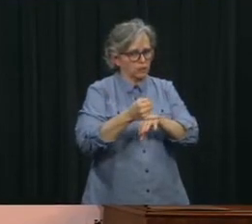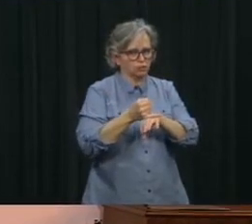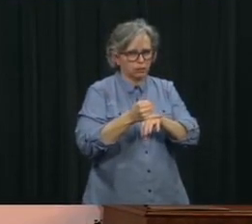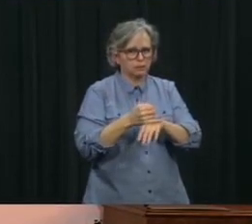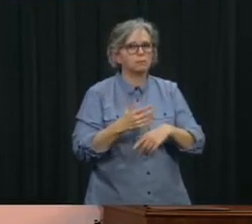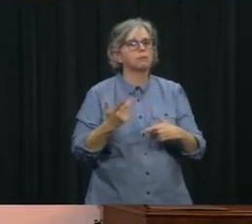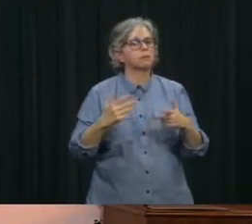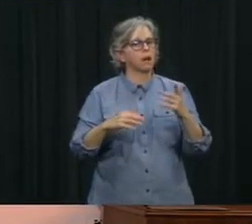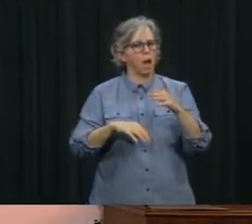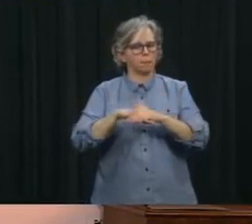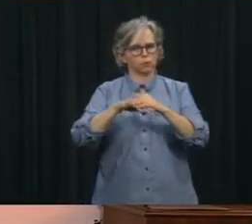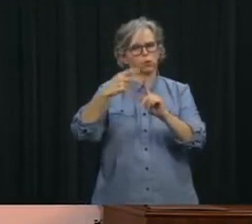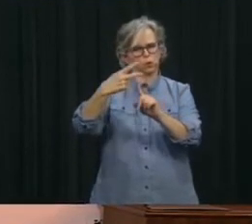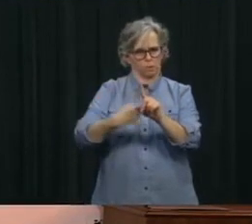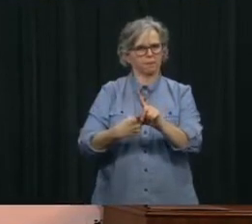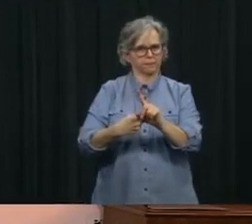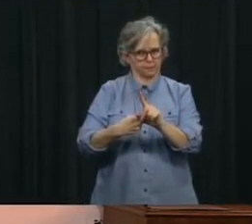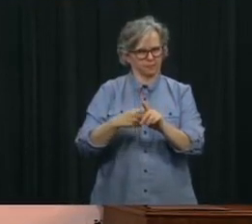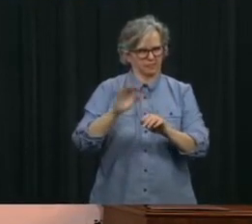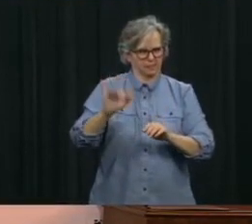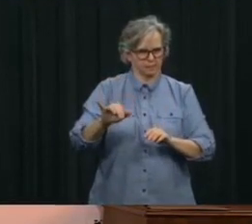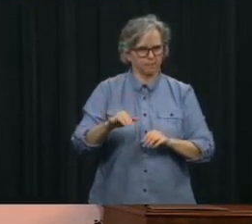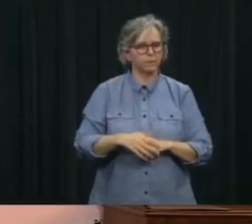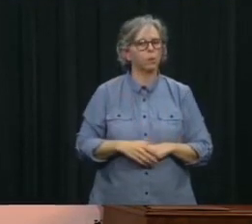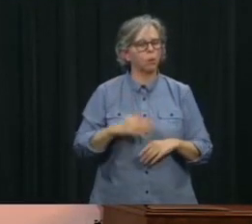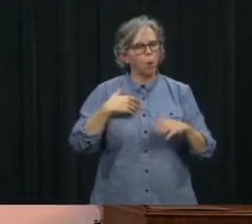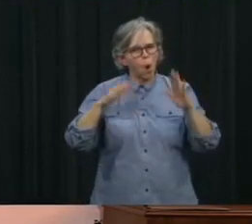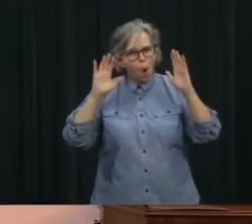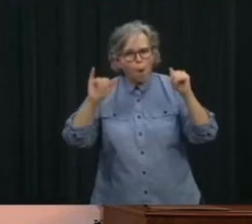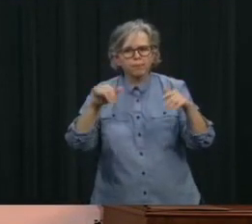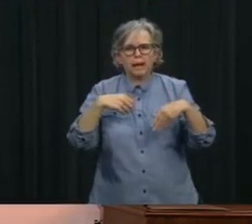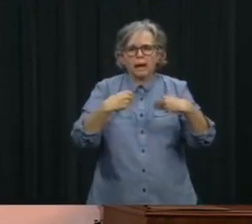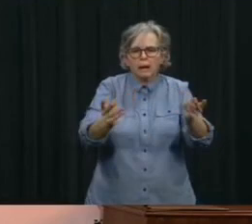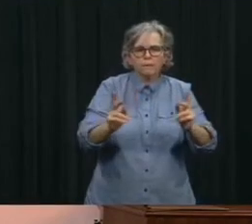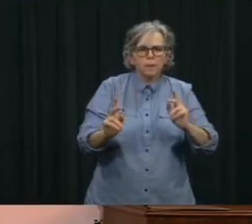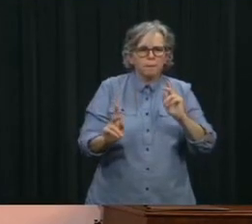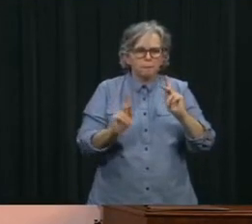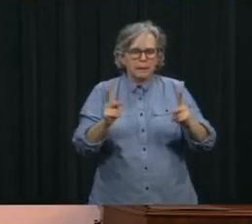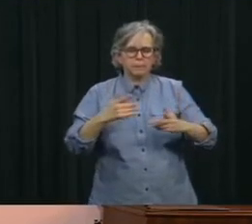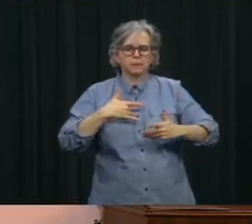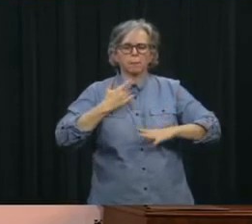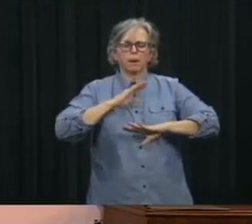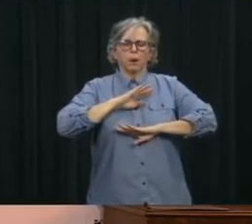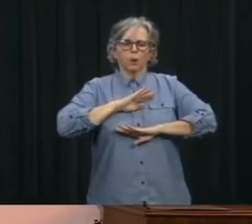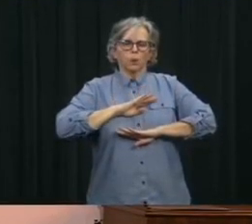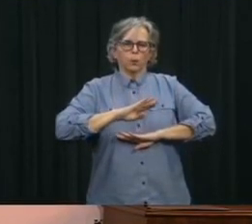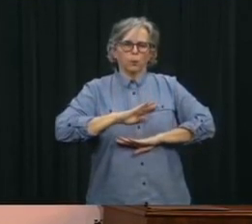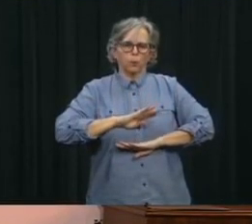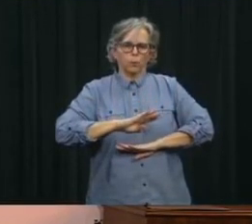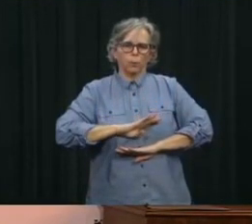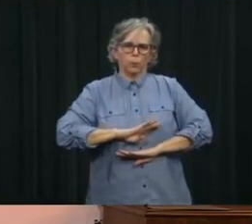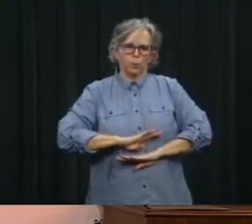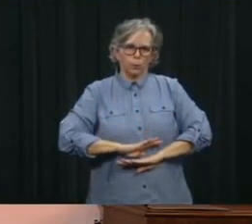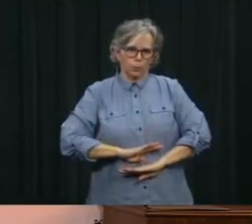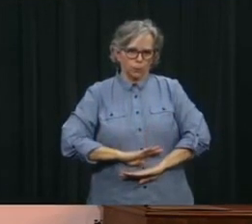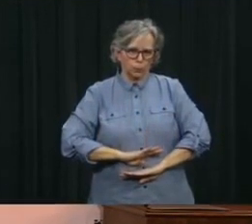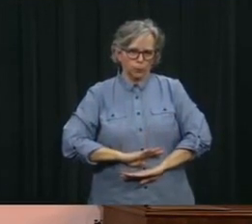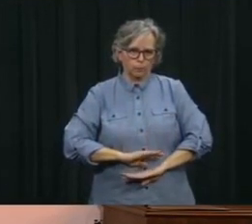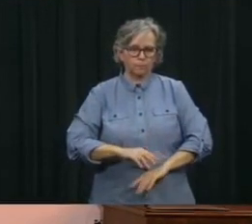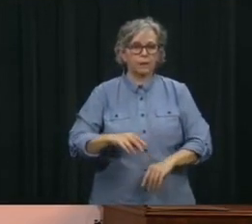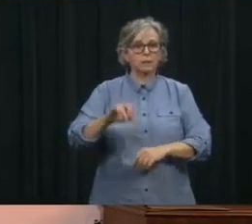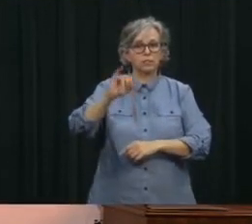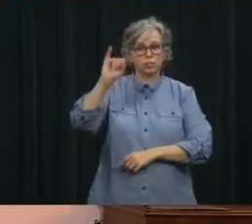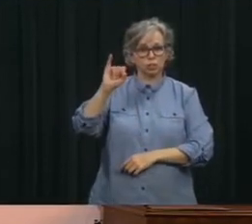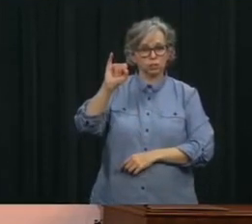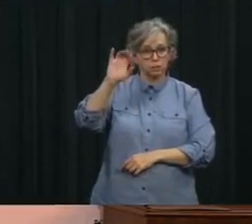months. We hope that this will give them some relief during this time, and health insurers must allow employers